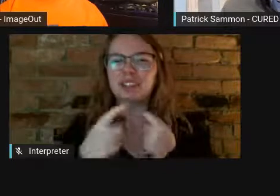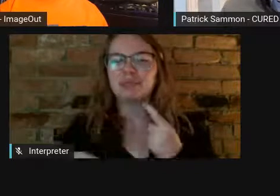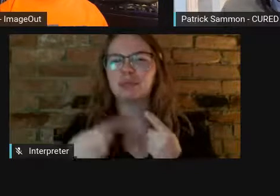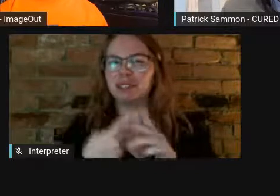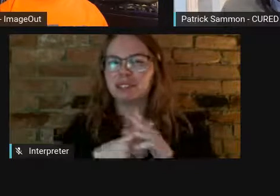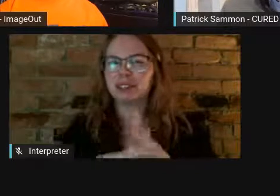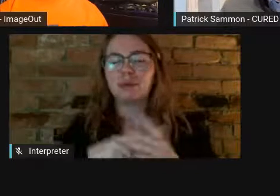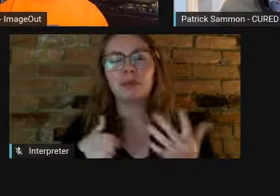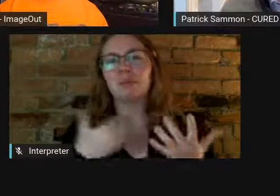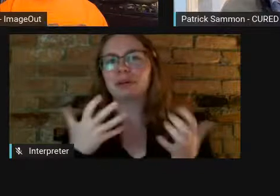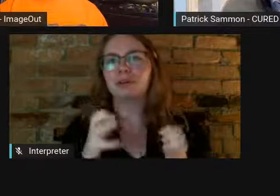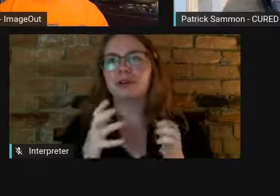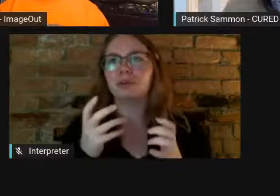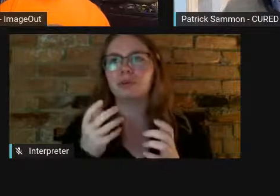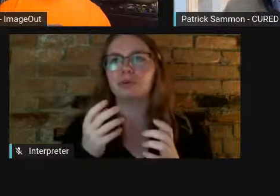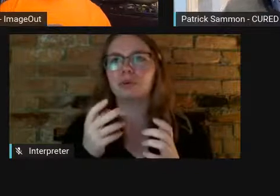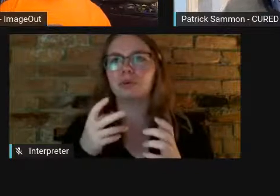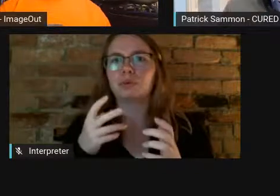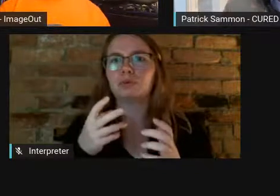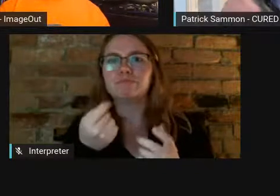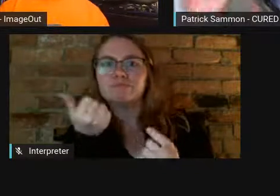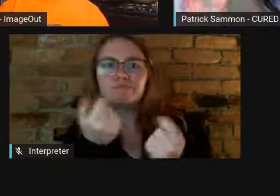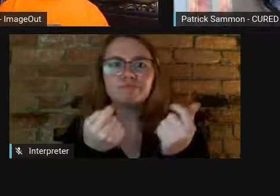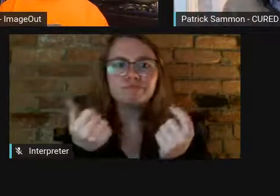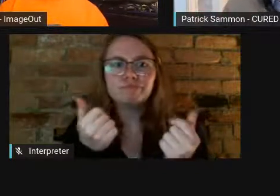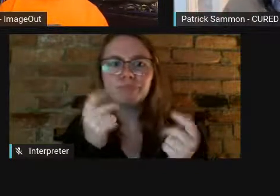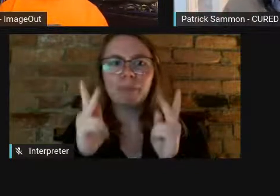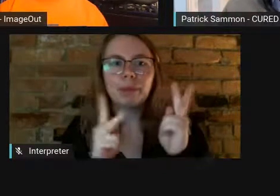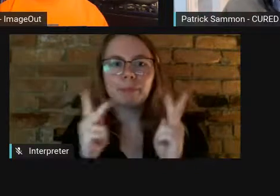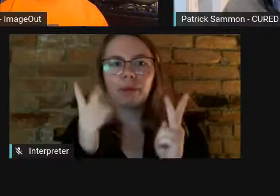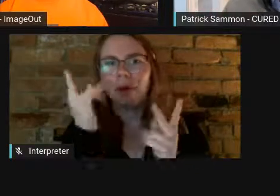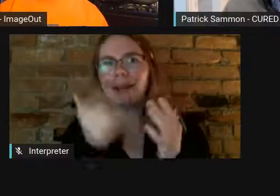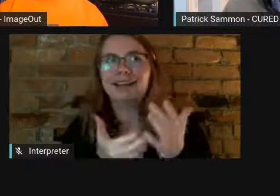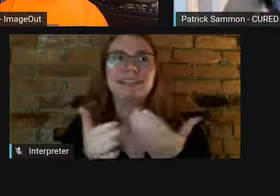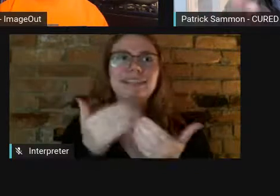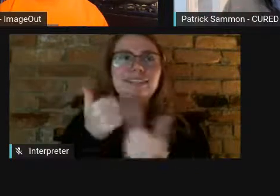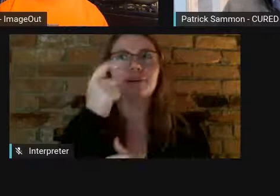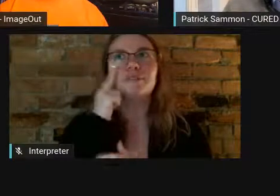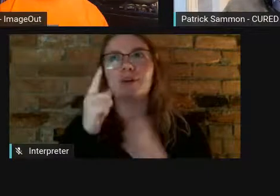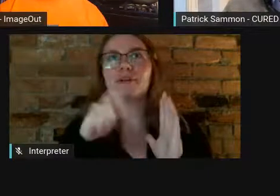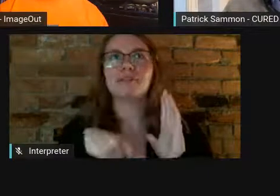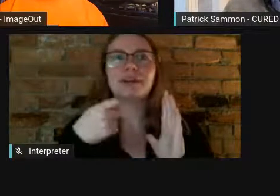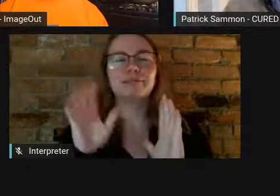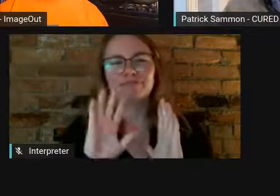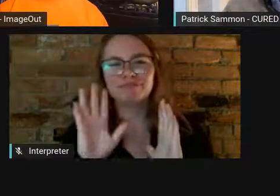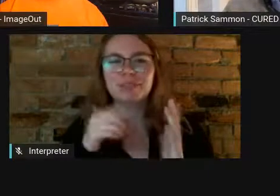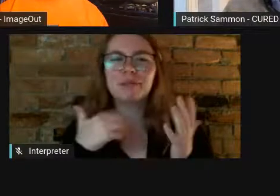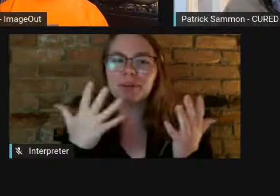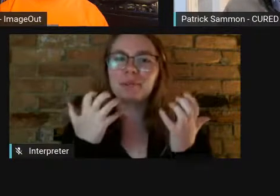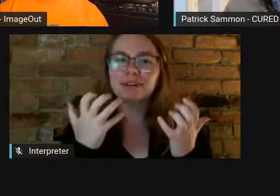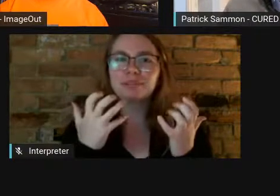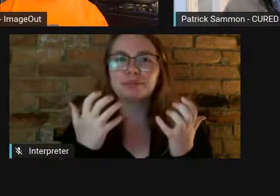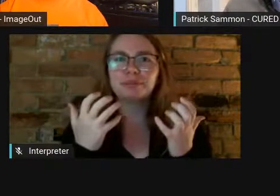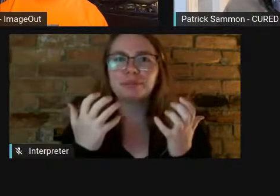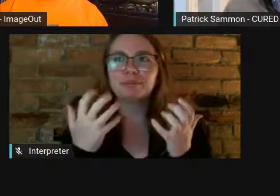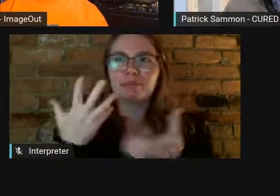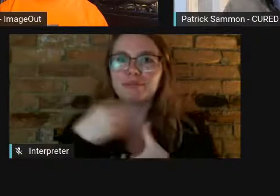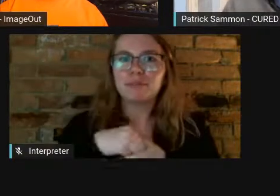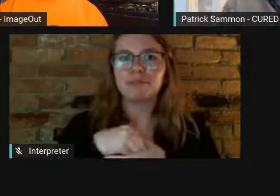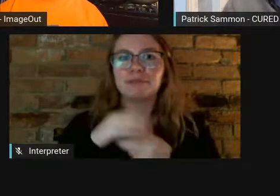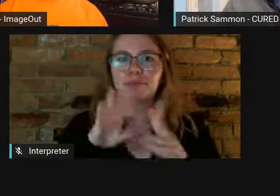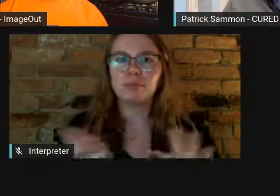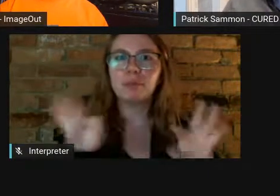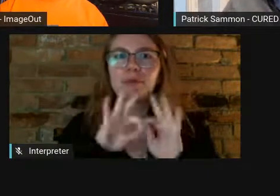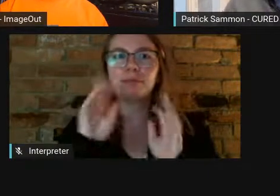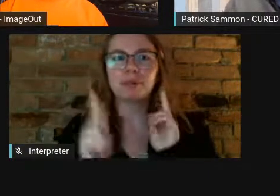people out just because it wasn't convenient as a filmmaker that there were a lot of people involved. We wanted to do justice to the main people, and I'm